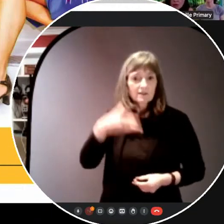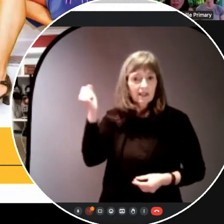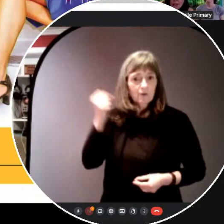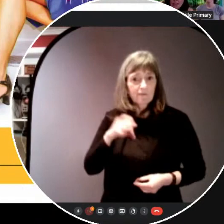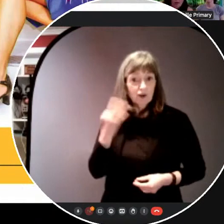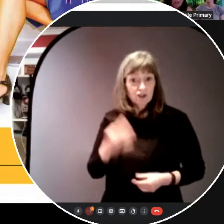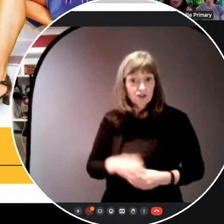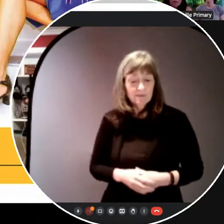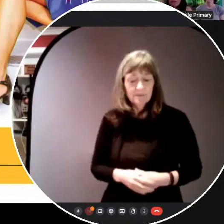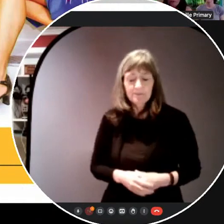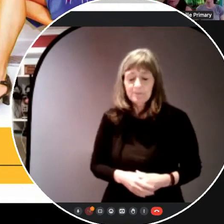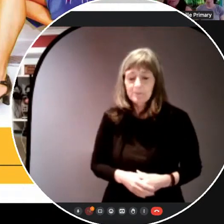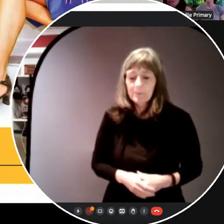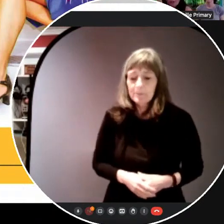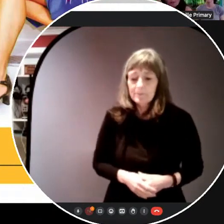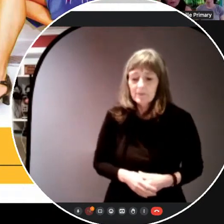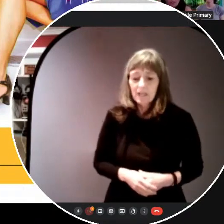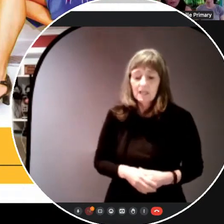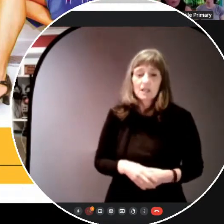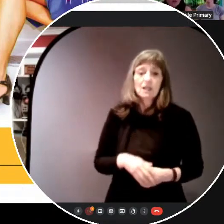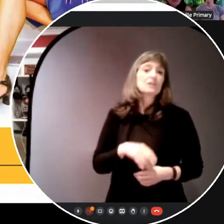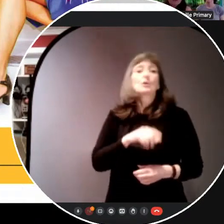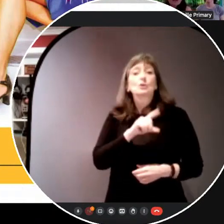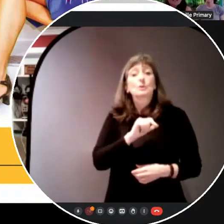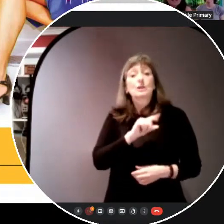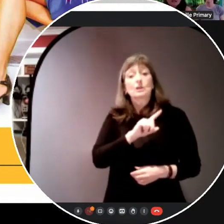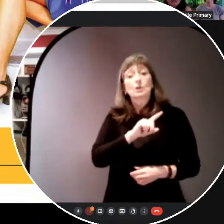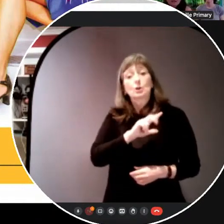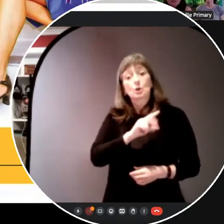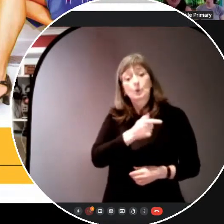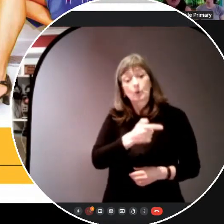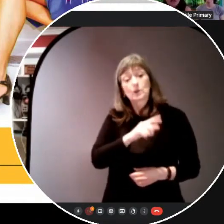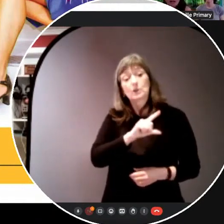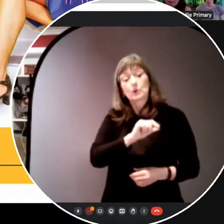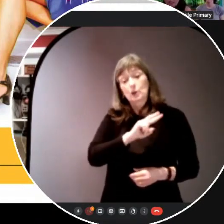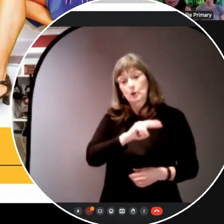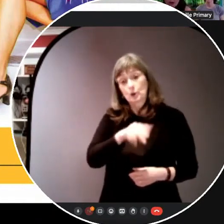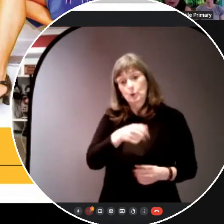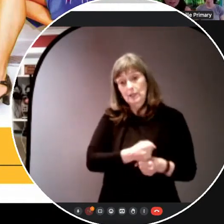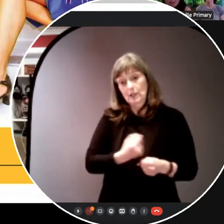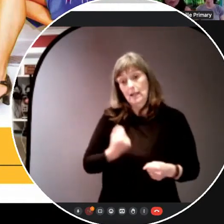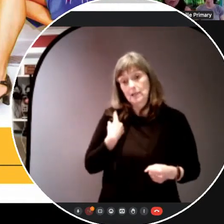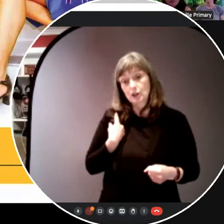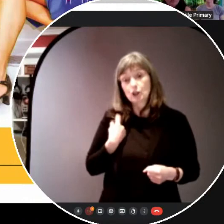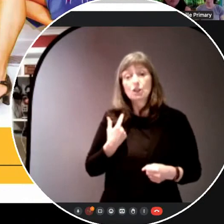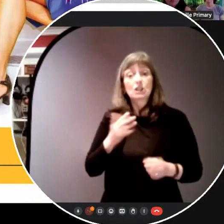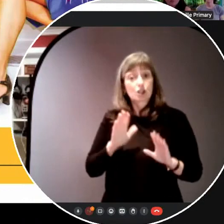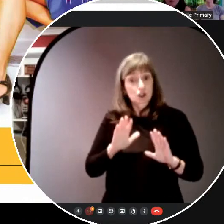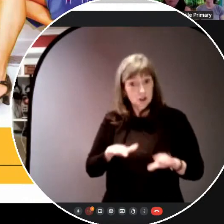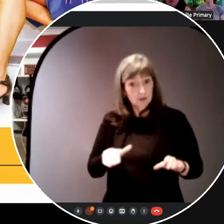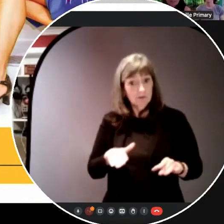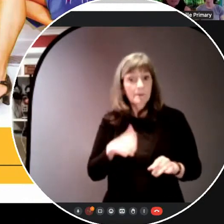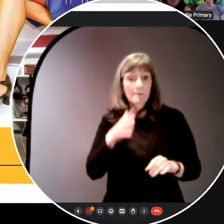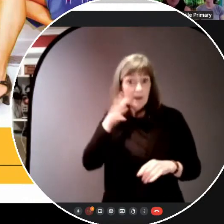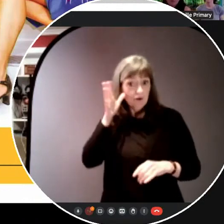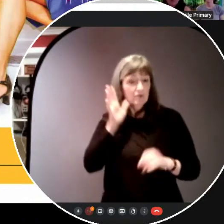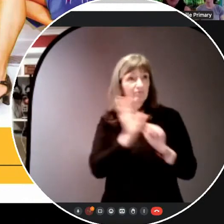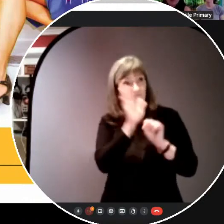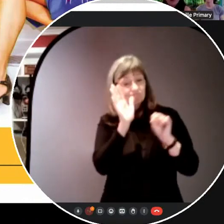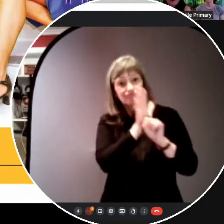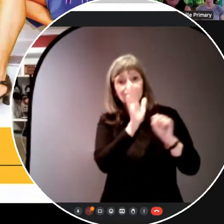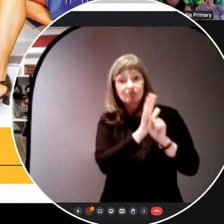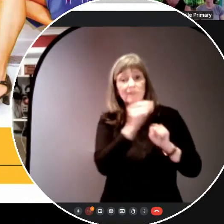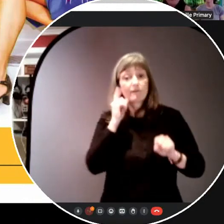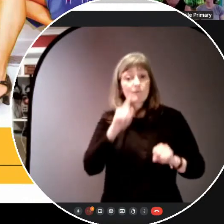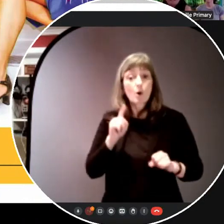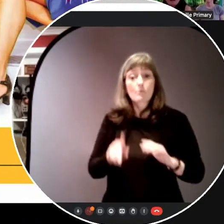So during the 2021-2022 school year, the parents rallied together to strongly advocate for access to early French immersion program here at Stephenville Primary